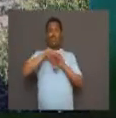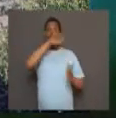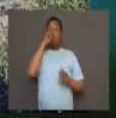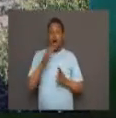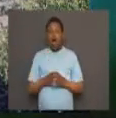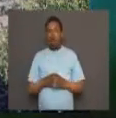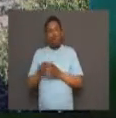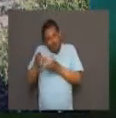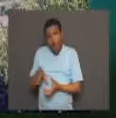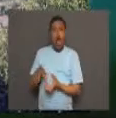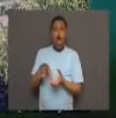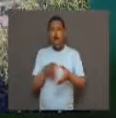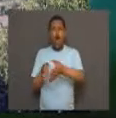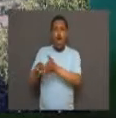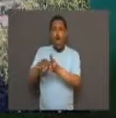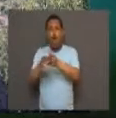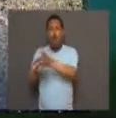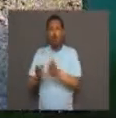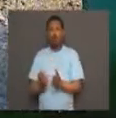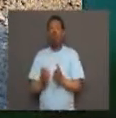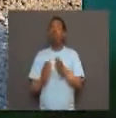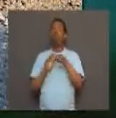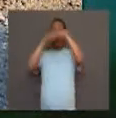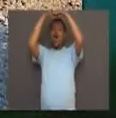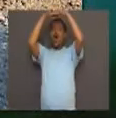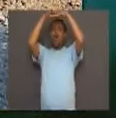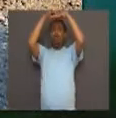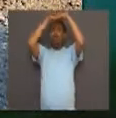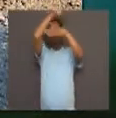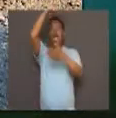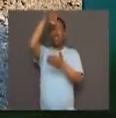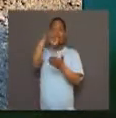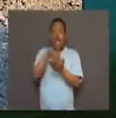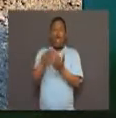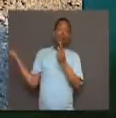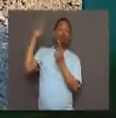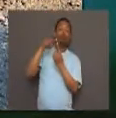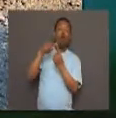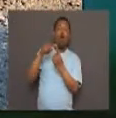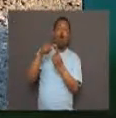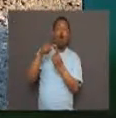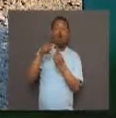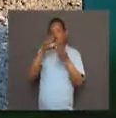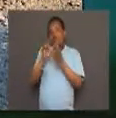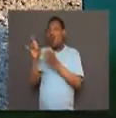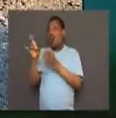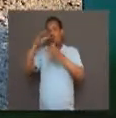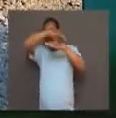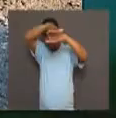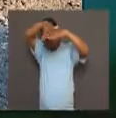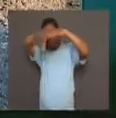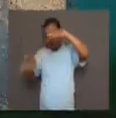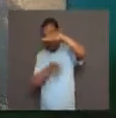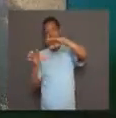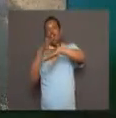Ethiopia flow from the highlands of the interior to the peripheral